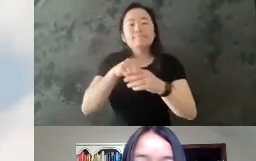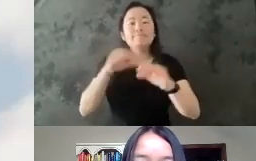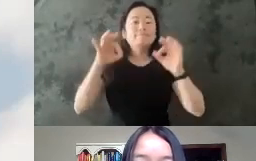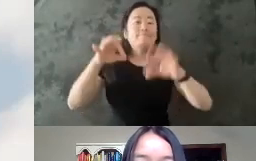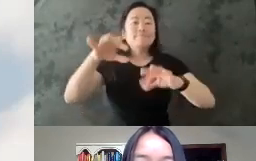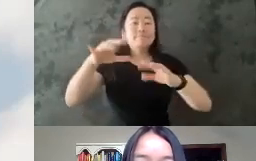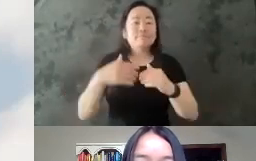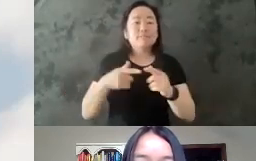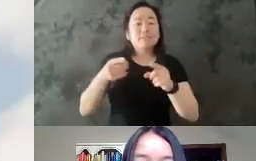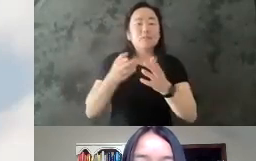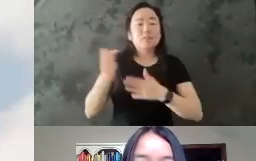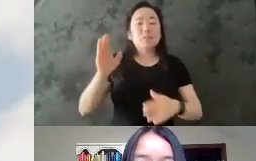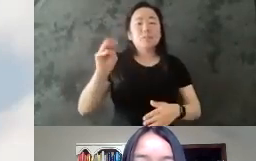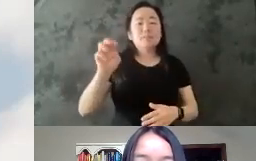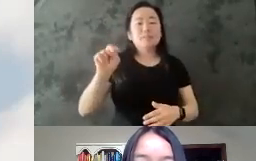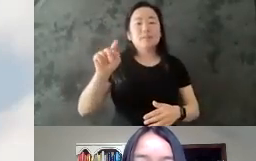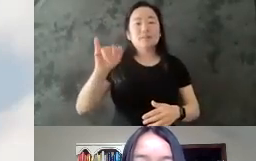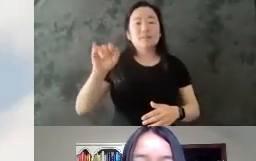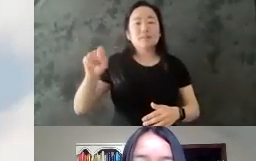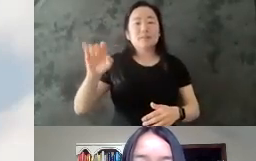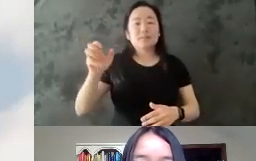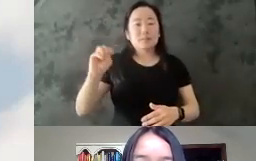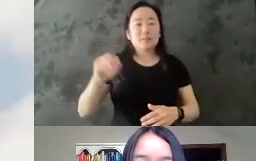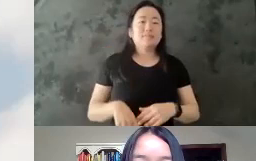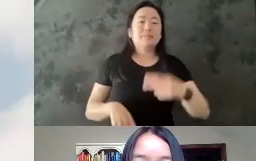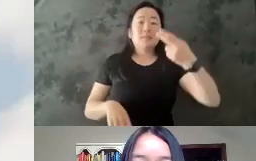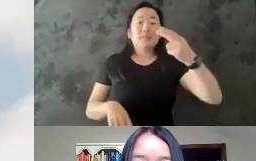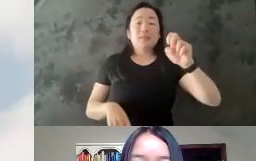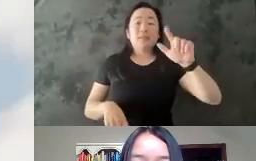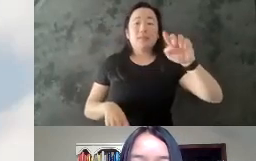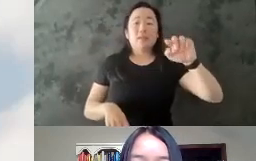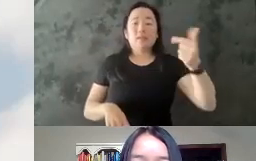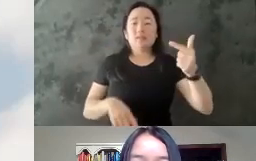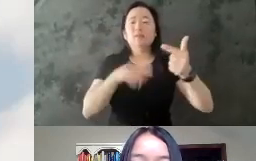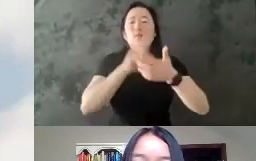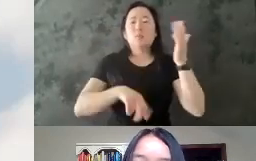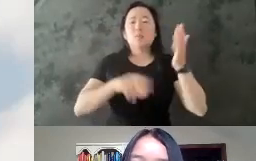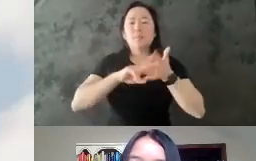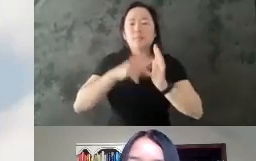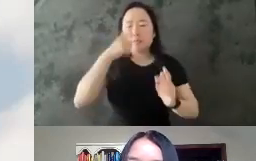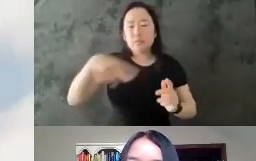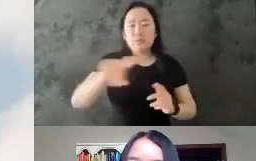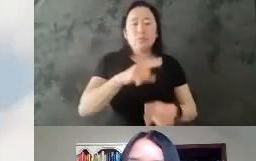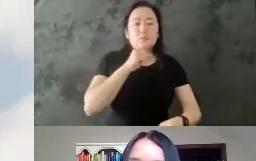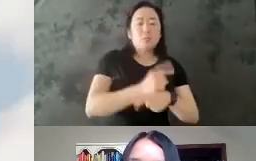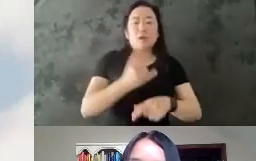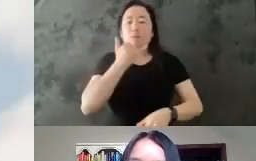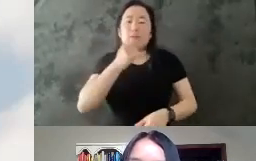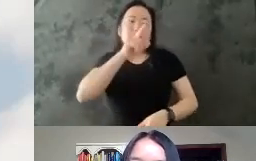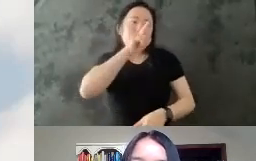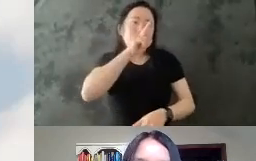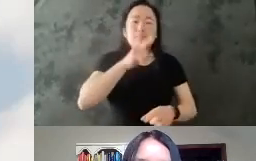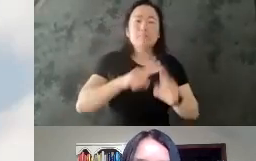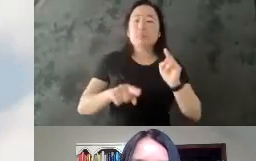asking, what does the word healing mean to you? And there's really no right or wrong answer here, just whatever comes to mind when you hear the word